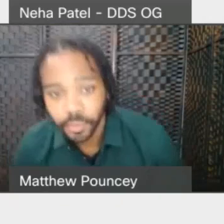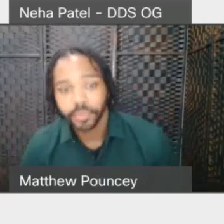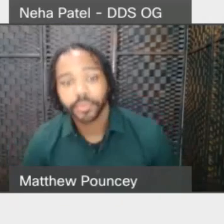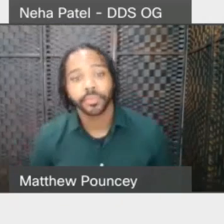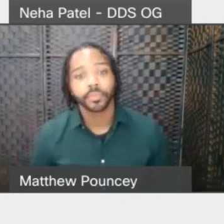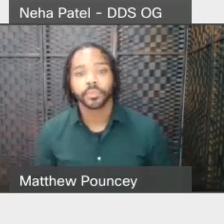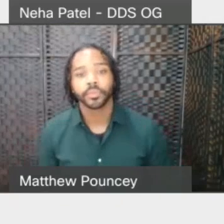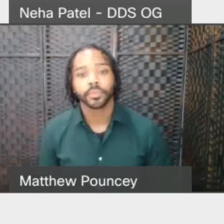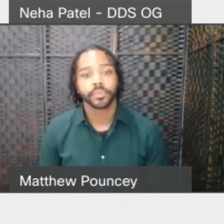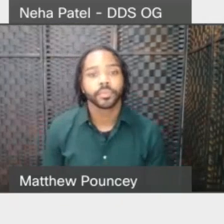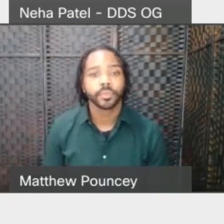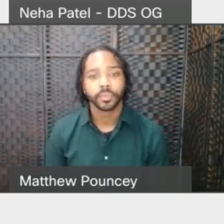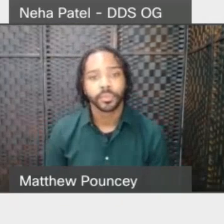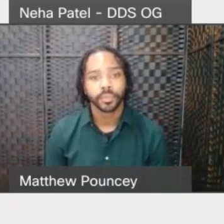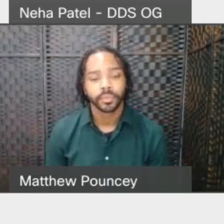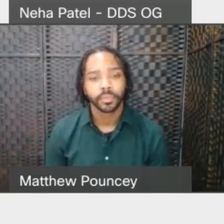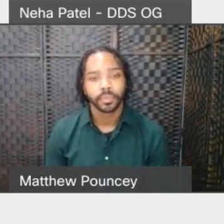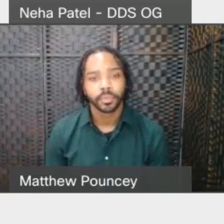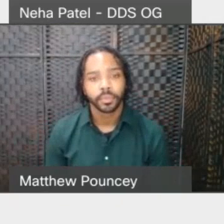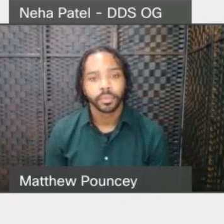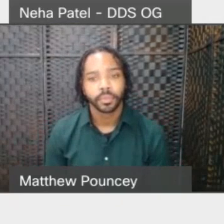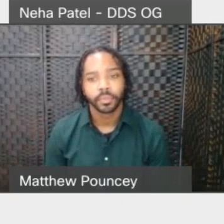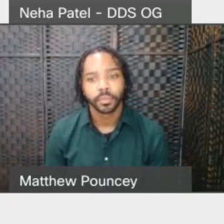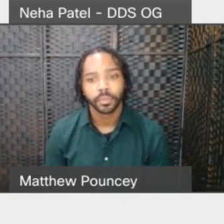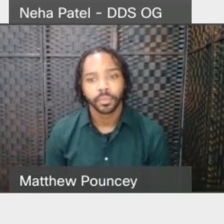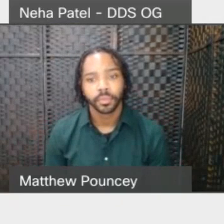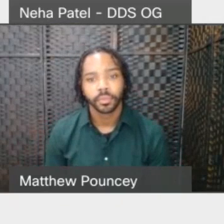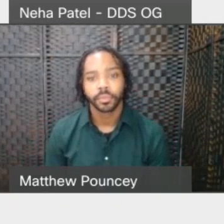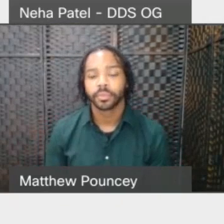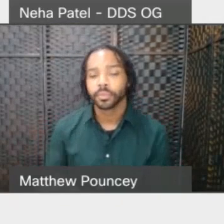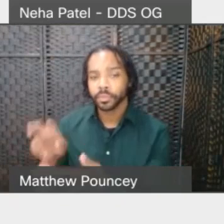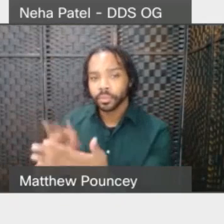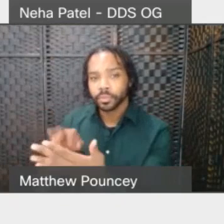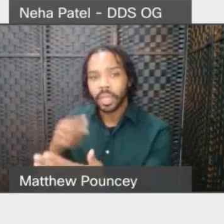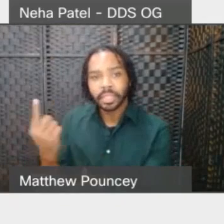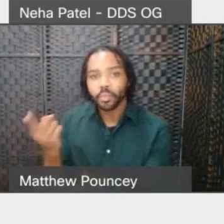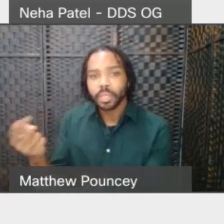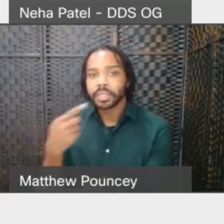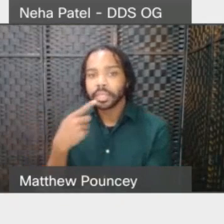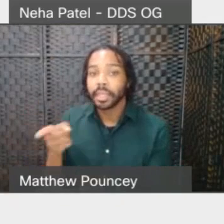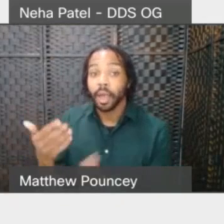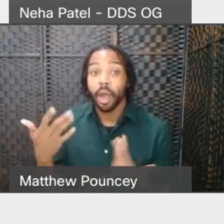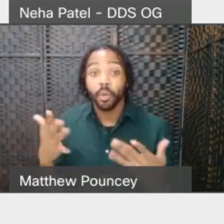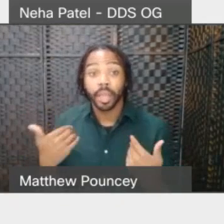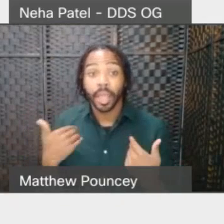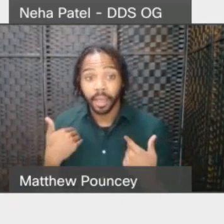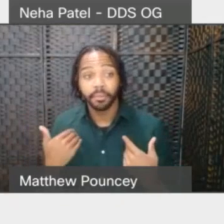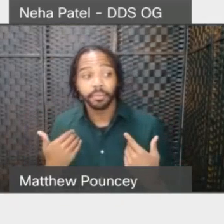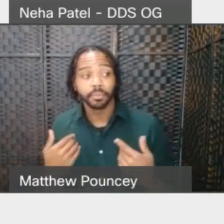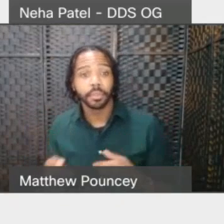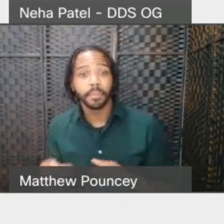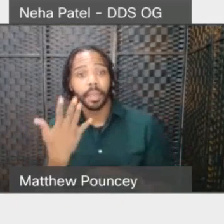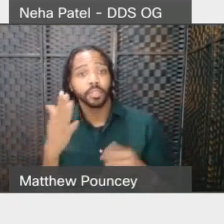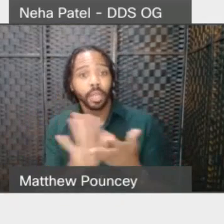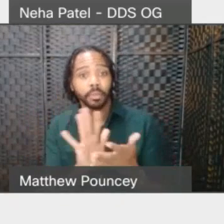Okay, someone said they have already submitted their documentation and they have not received an email confirmation that it has